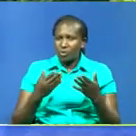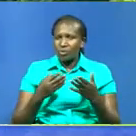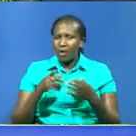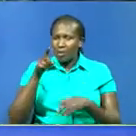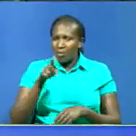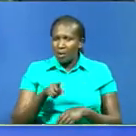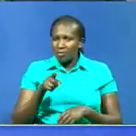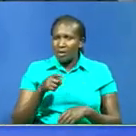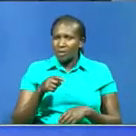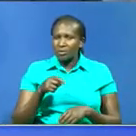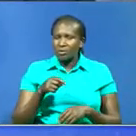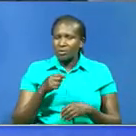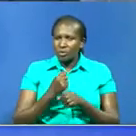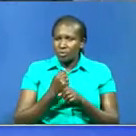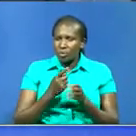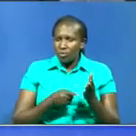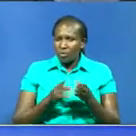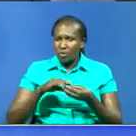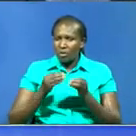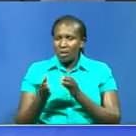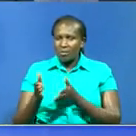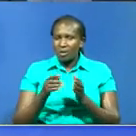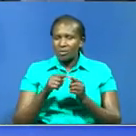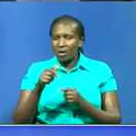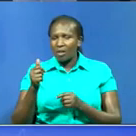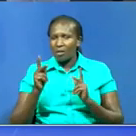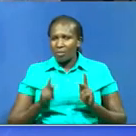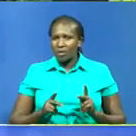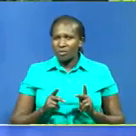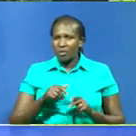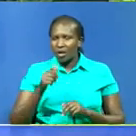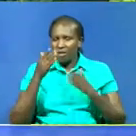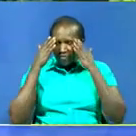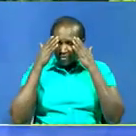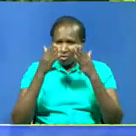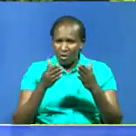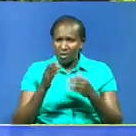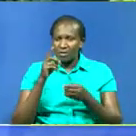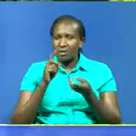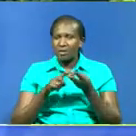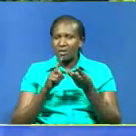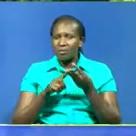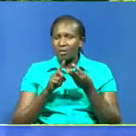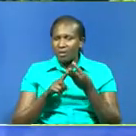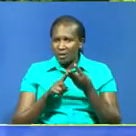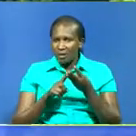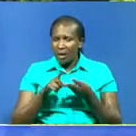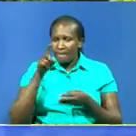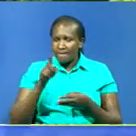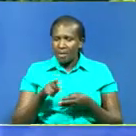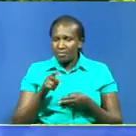ni create space for that other person. So I have to plan. So I have to have focus. Number three, I have to keep